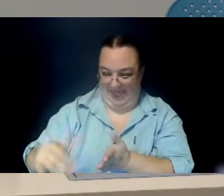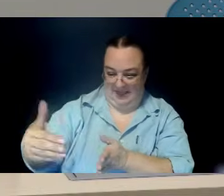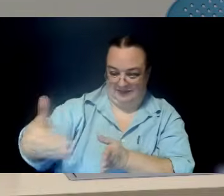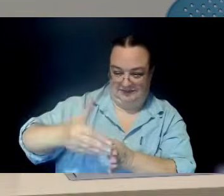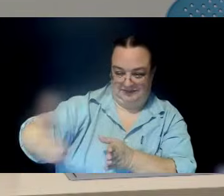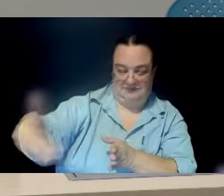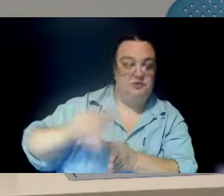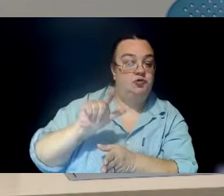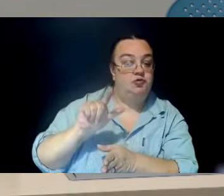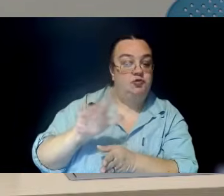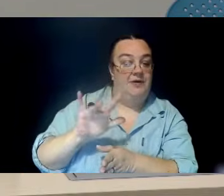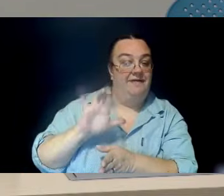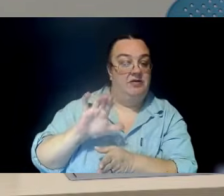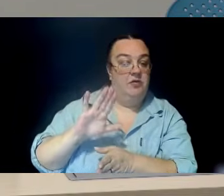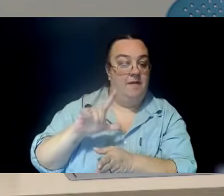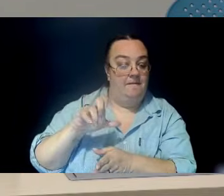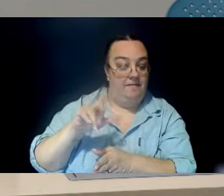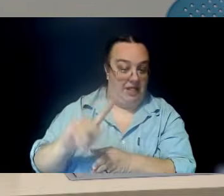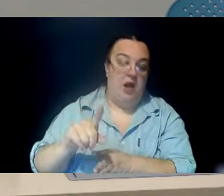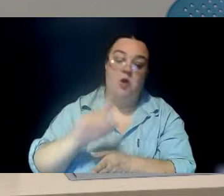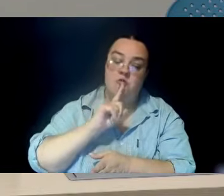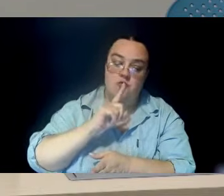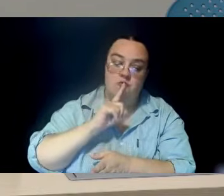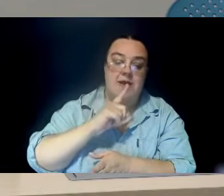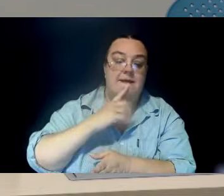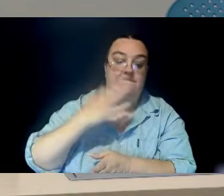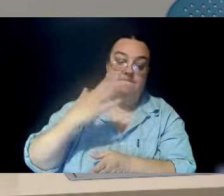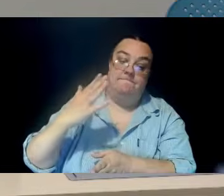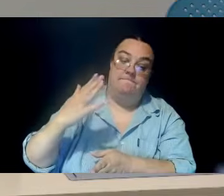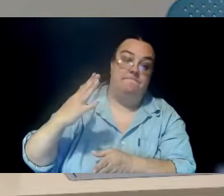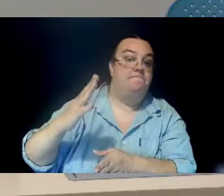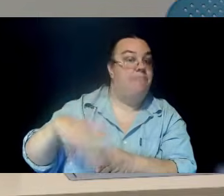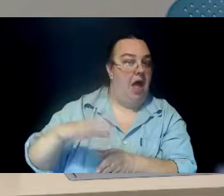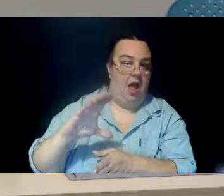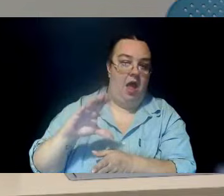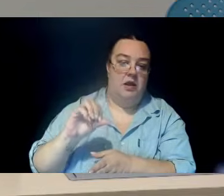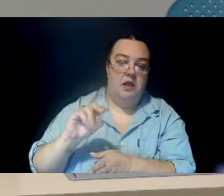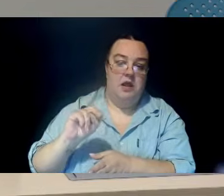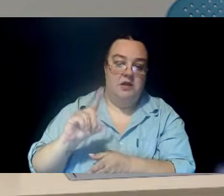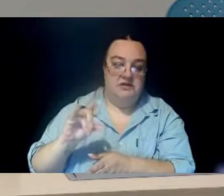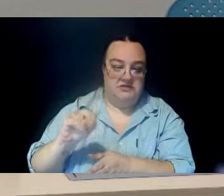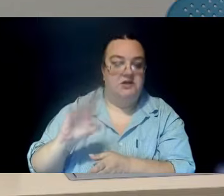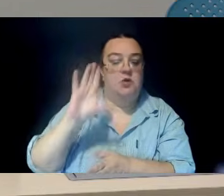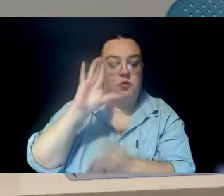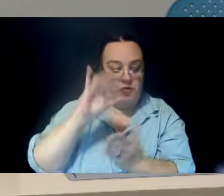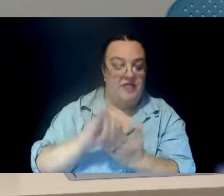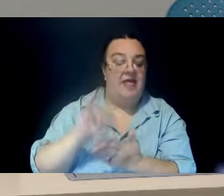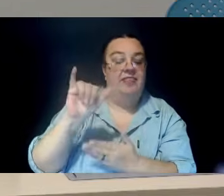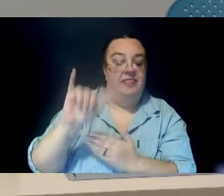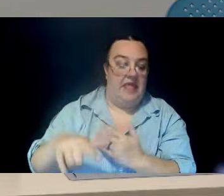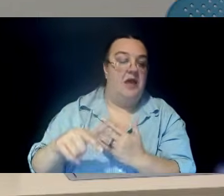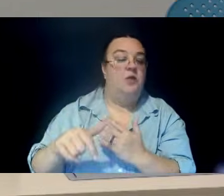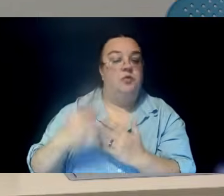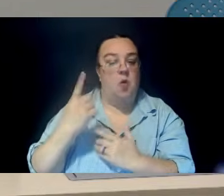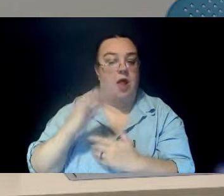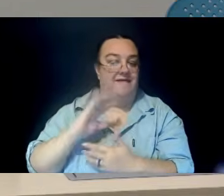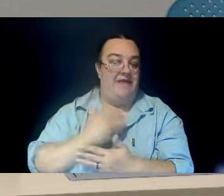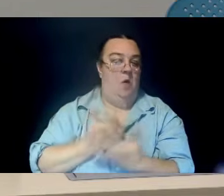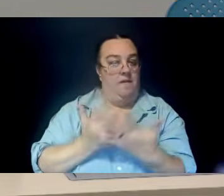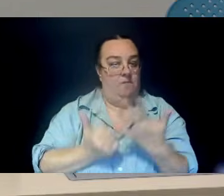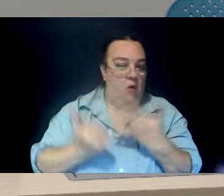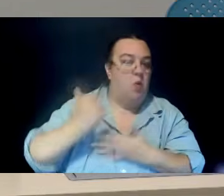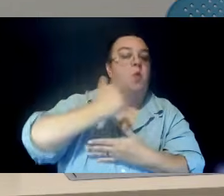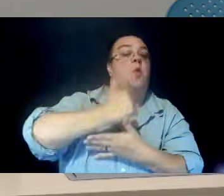block was in a really bad condition. So that was one of our priorities